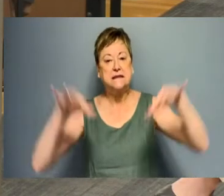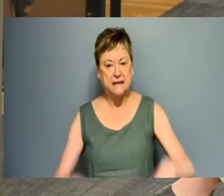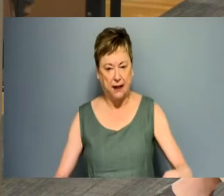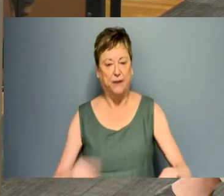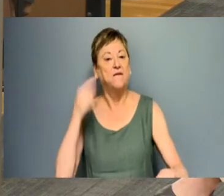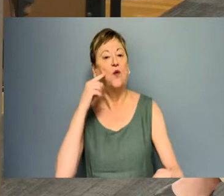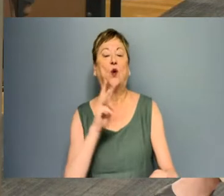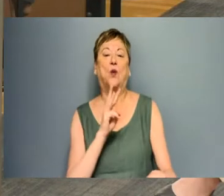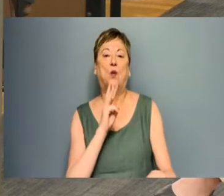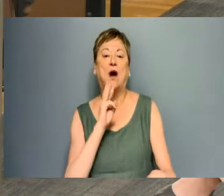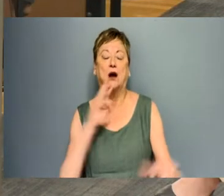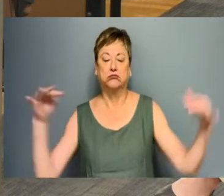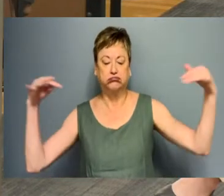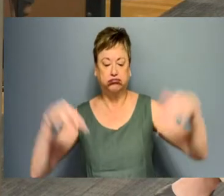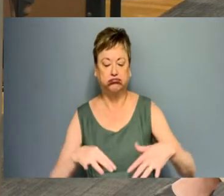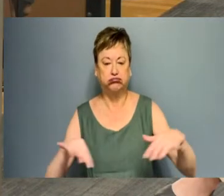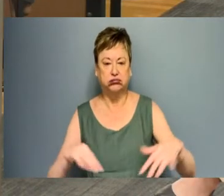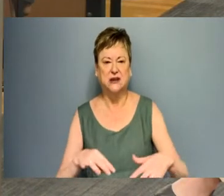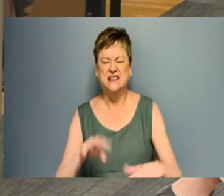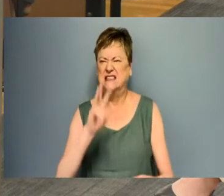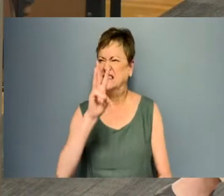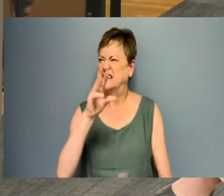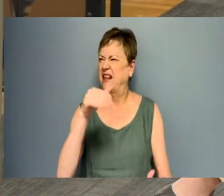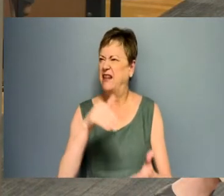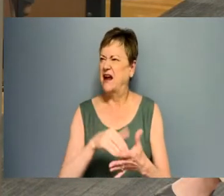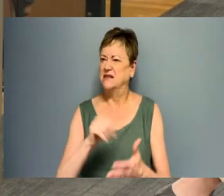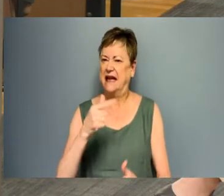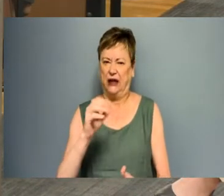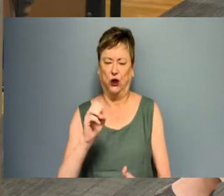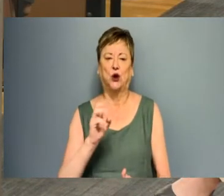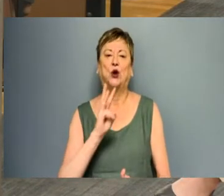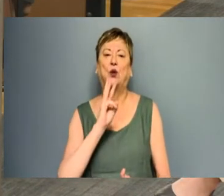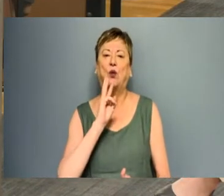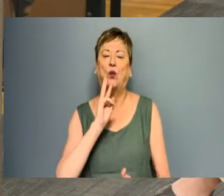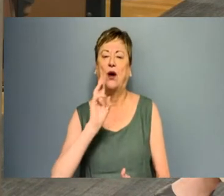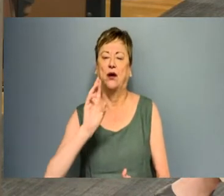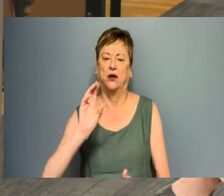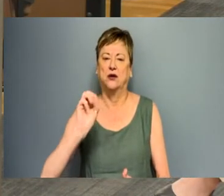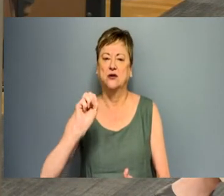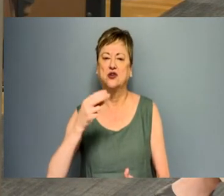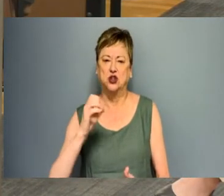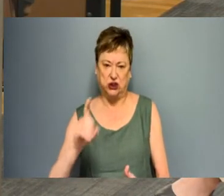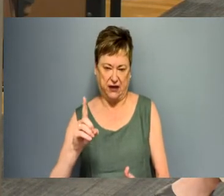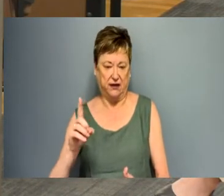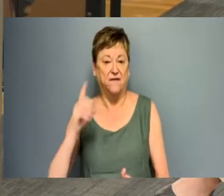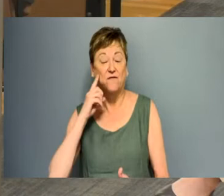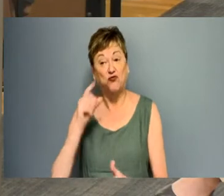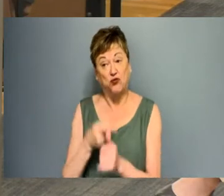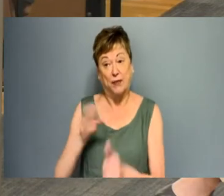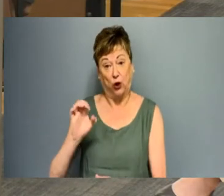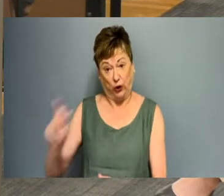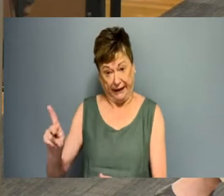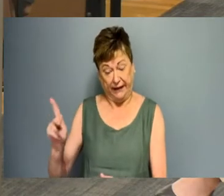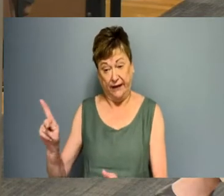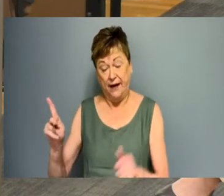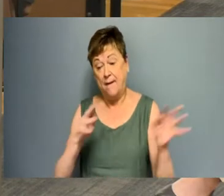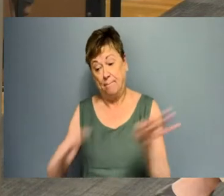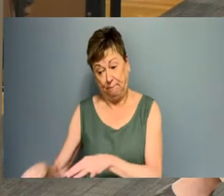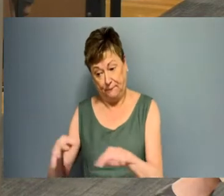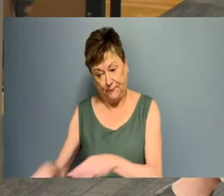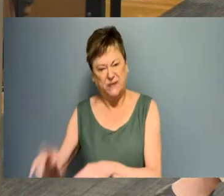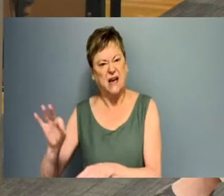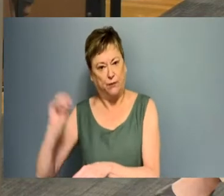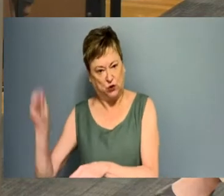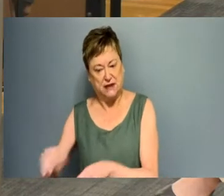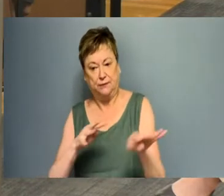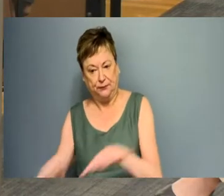water. There's a 6,000 acre watershed for Core Creek that drains, 99% of it all drains into